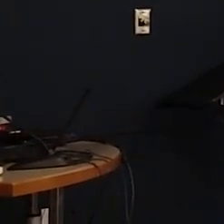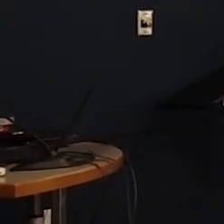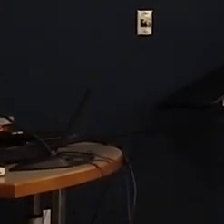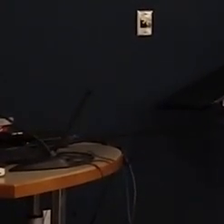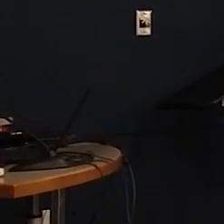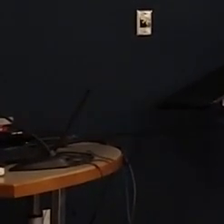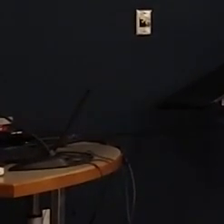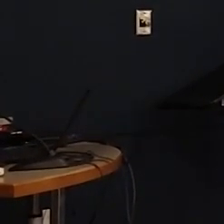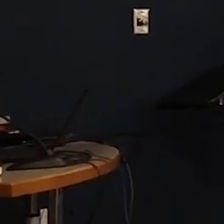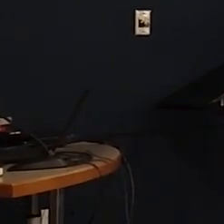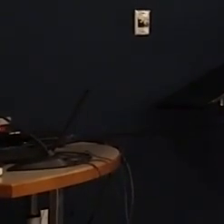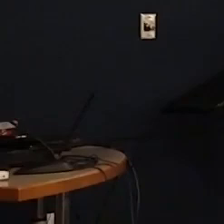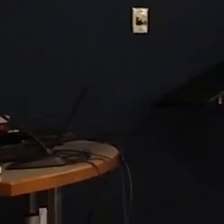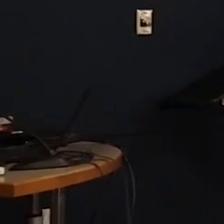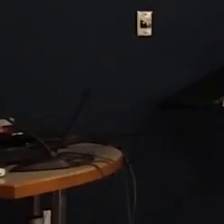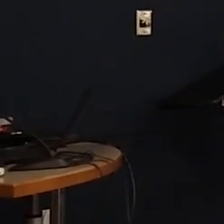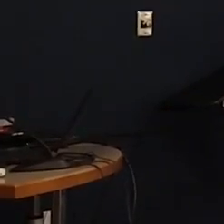So